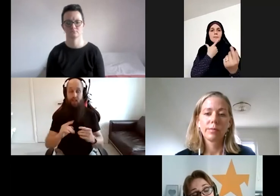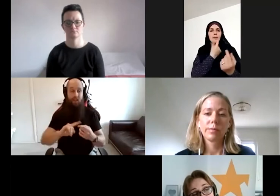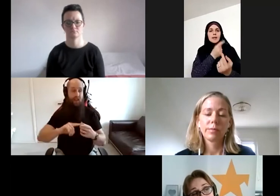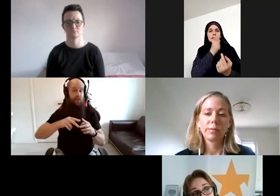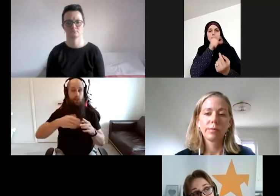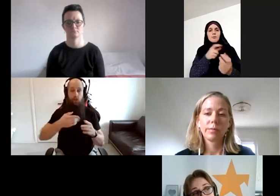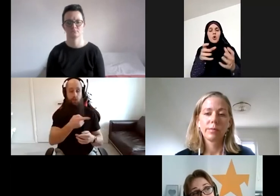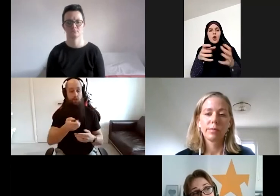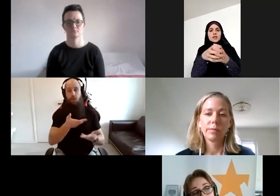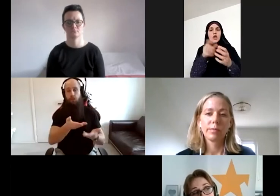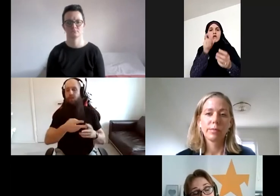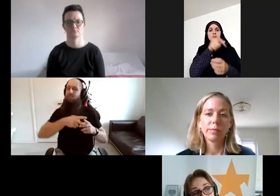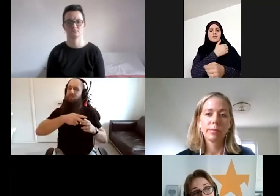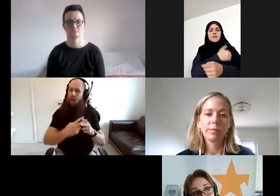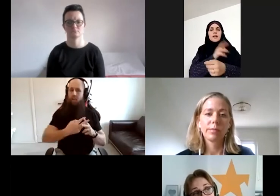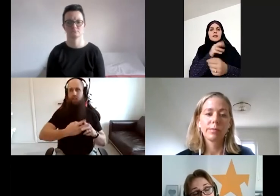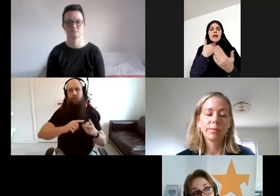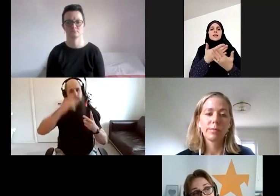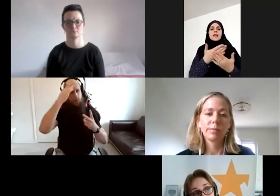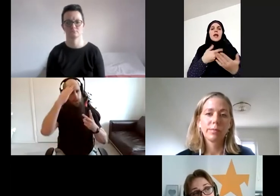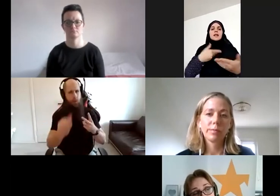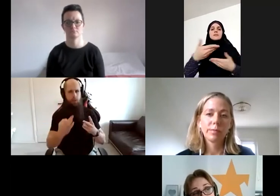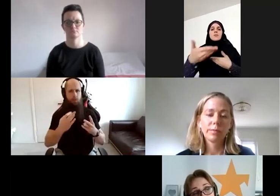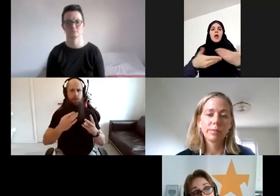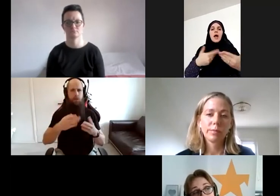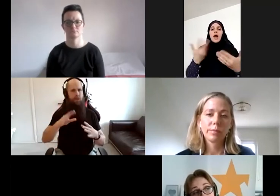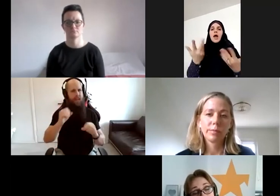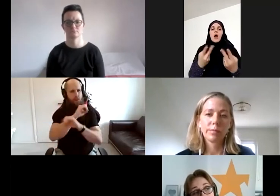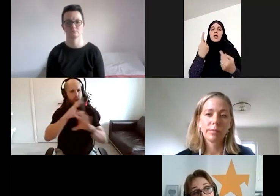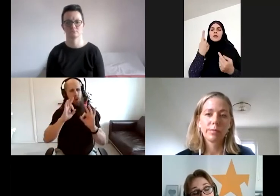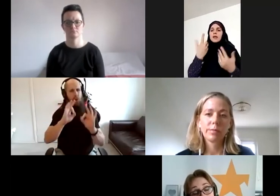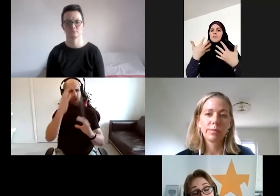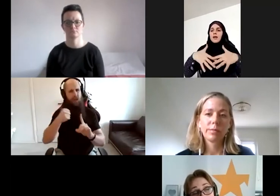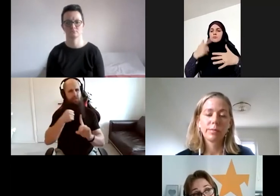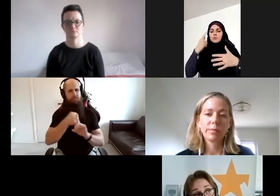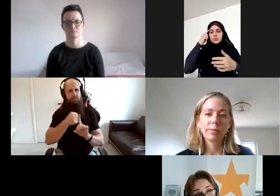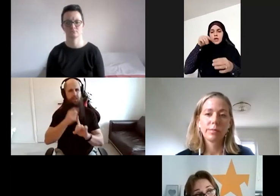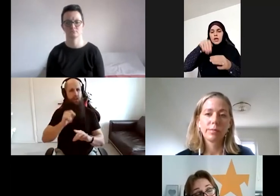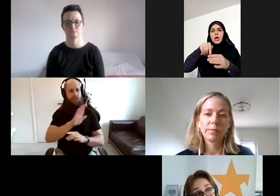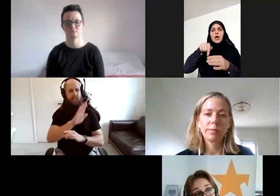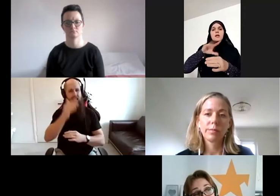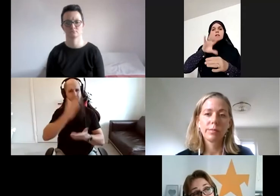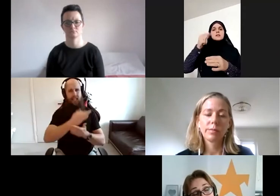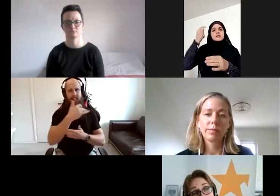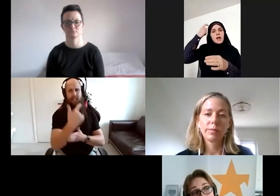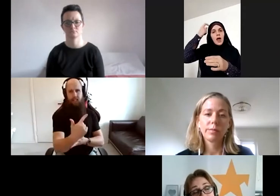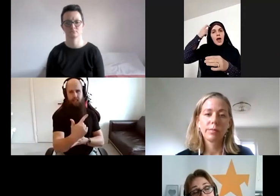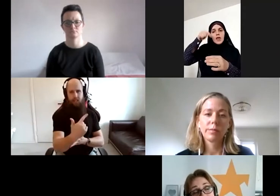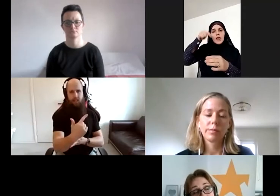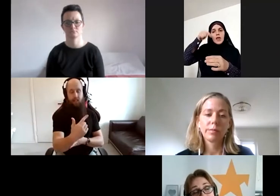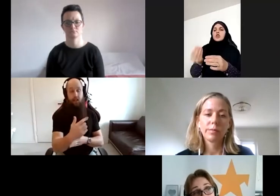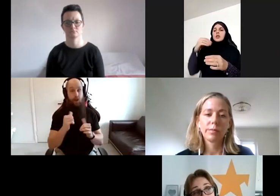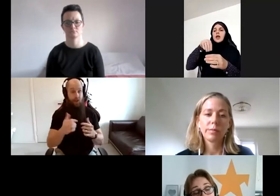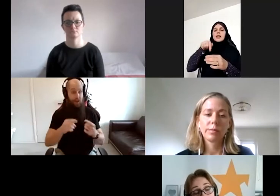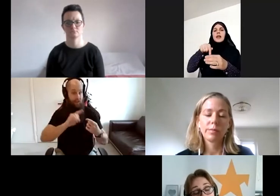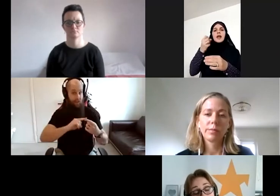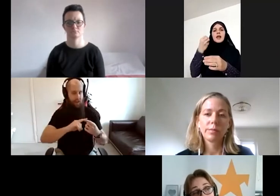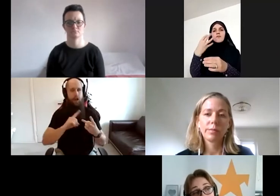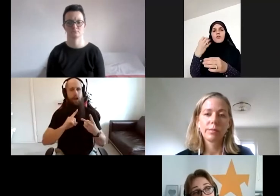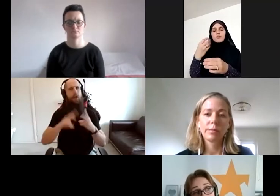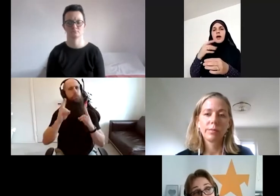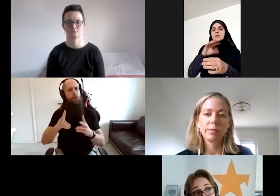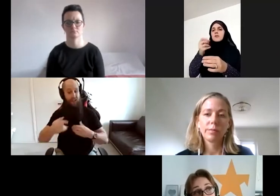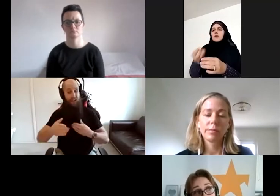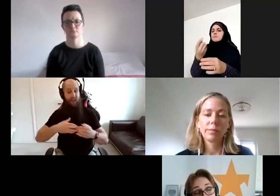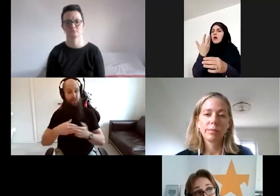more information how to advocate for the rights. Not only for that, of course, this work give